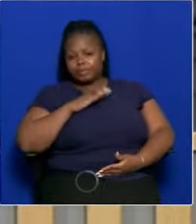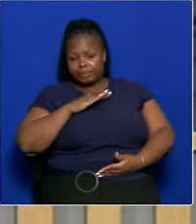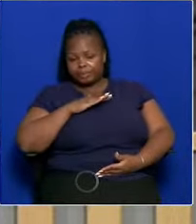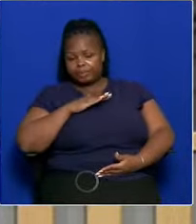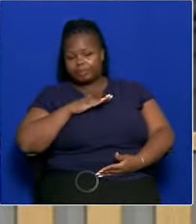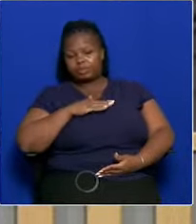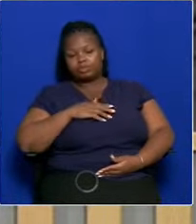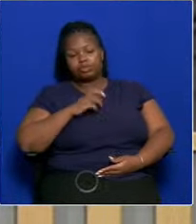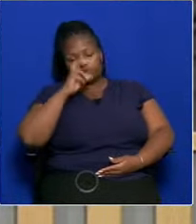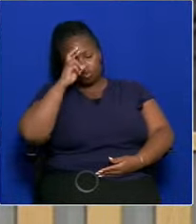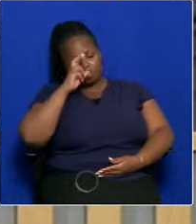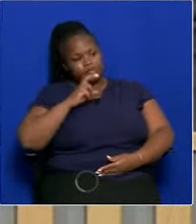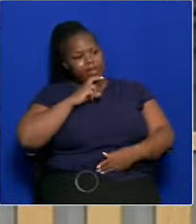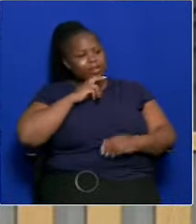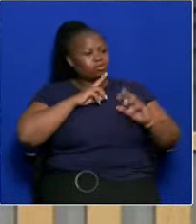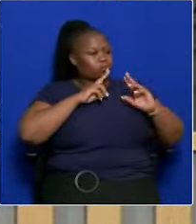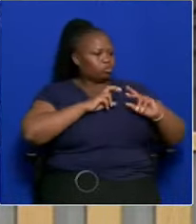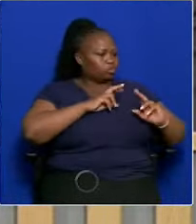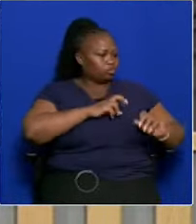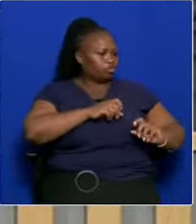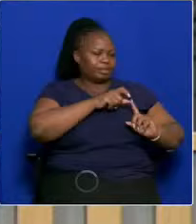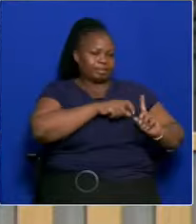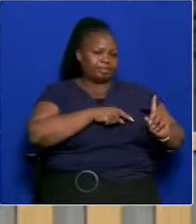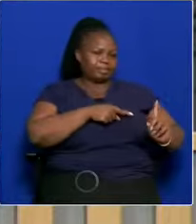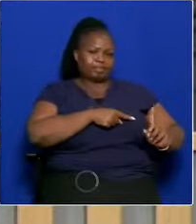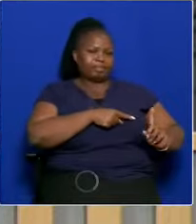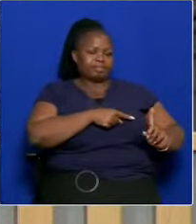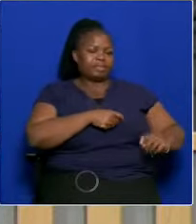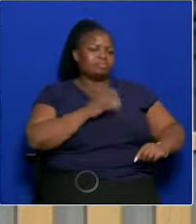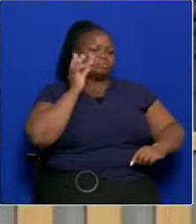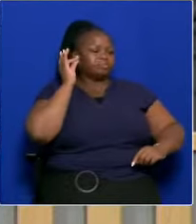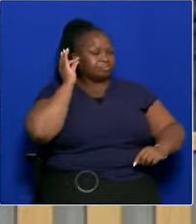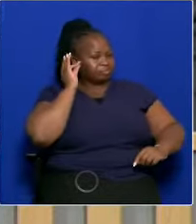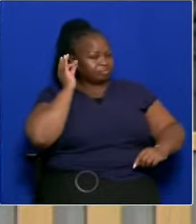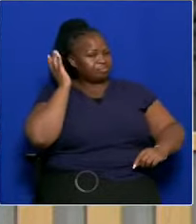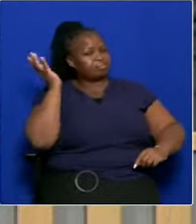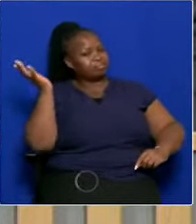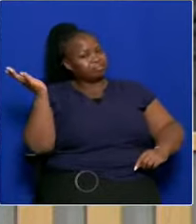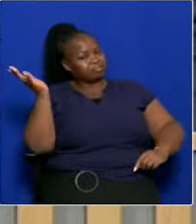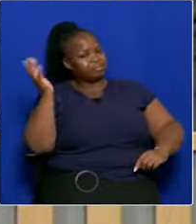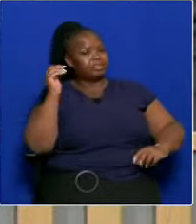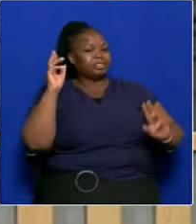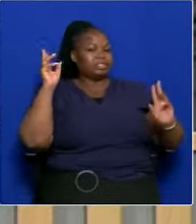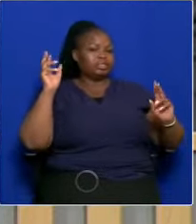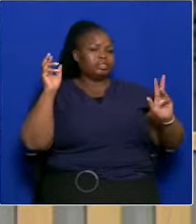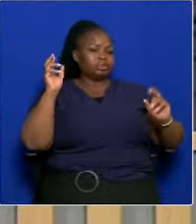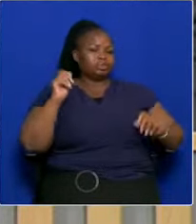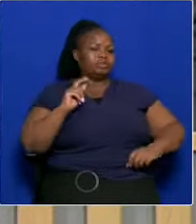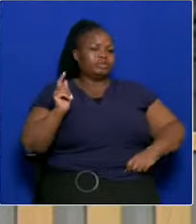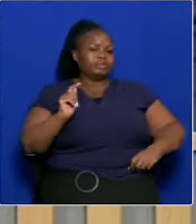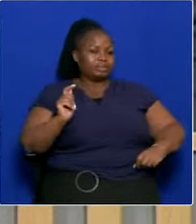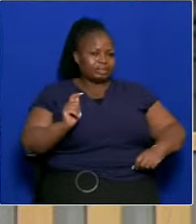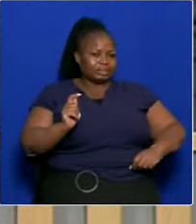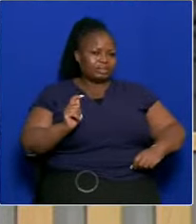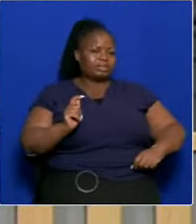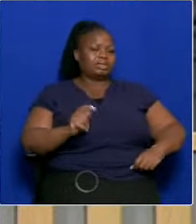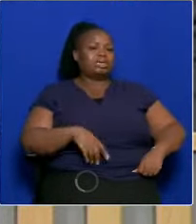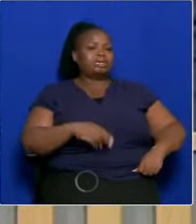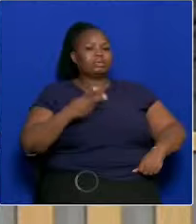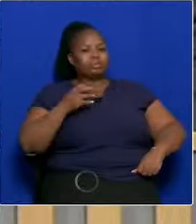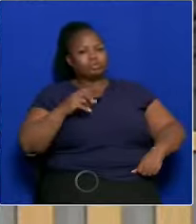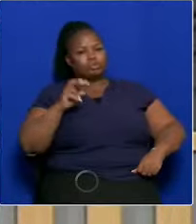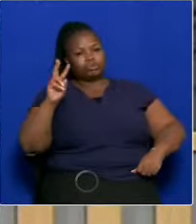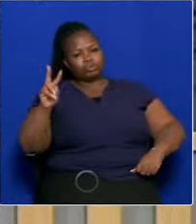him. And I hear about the issue of Tembisa scandal